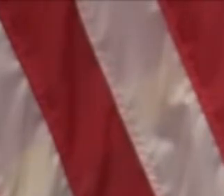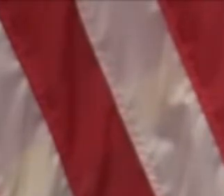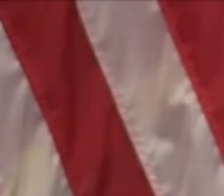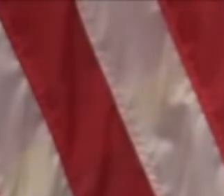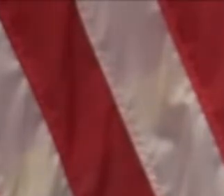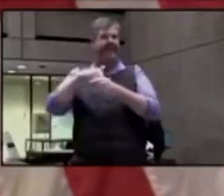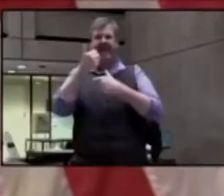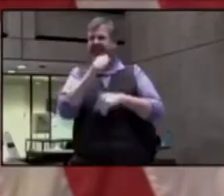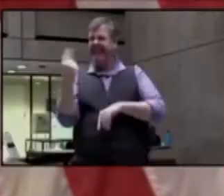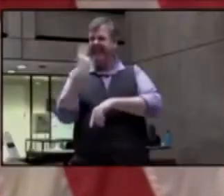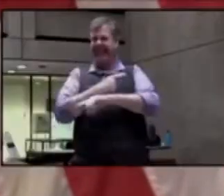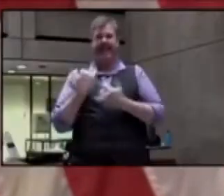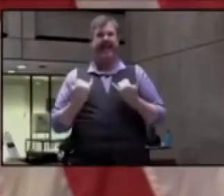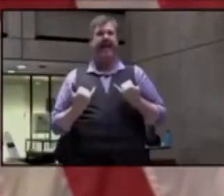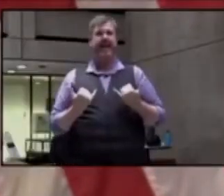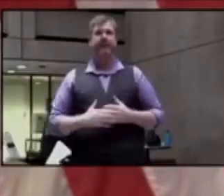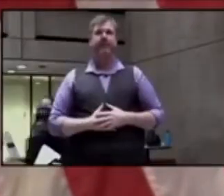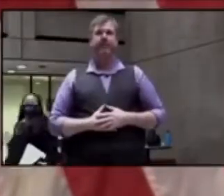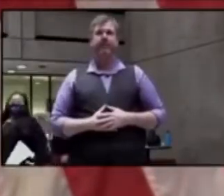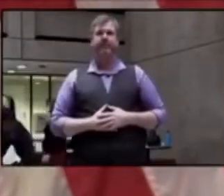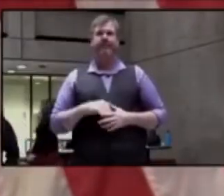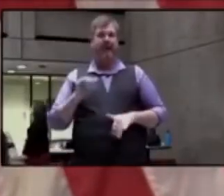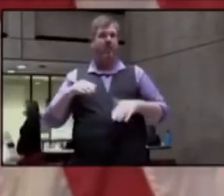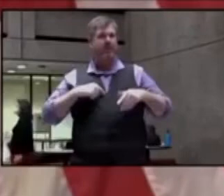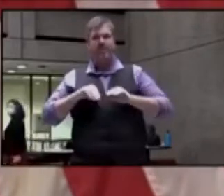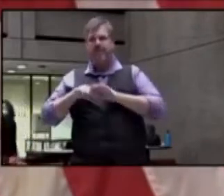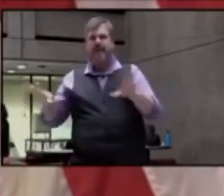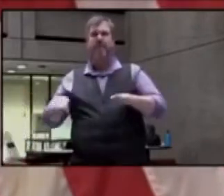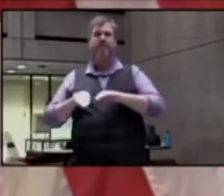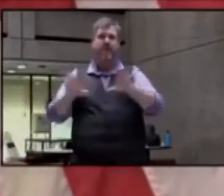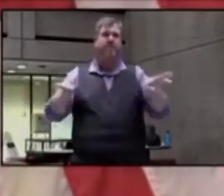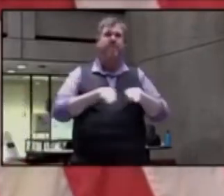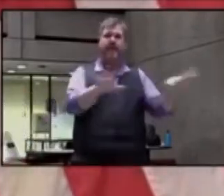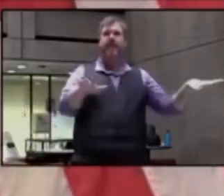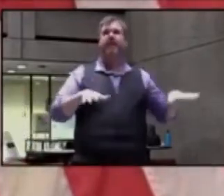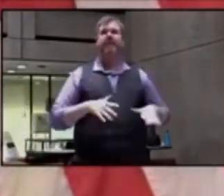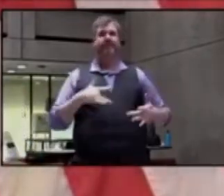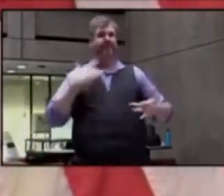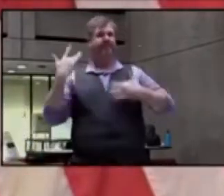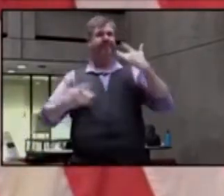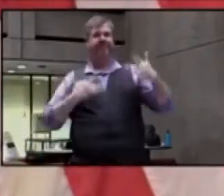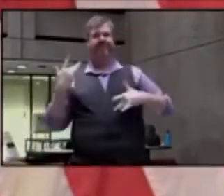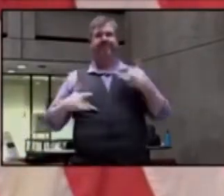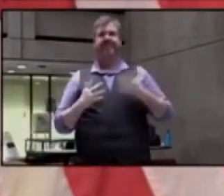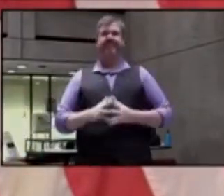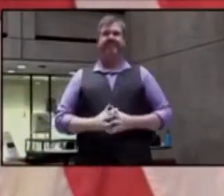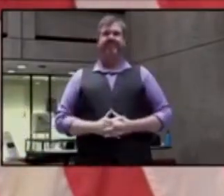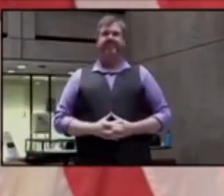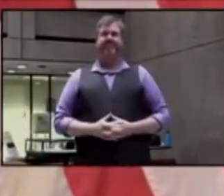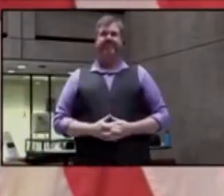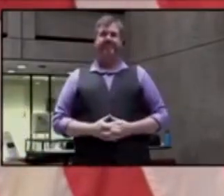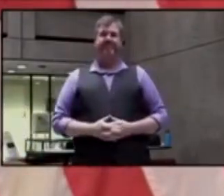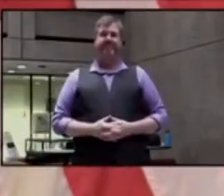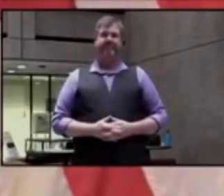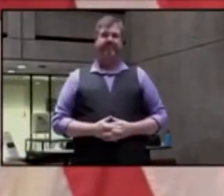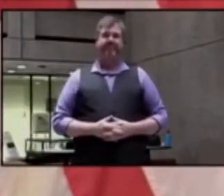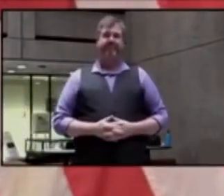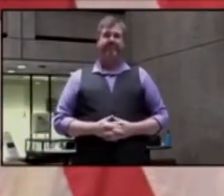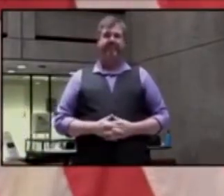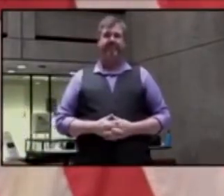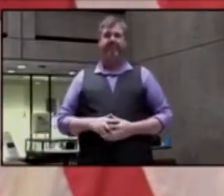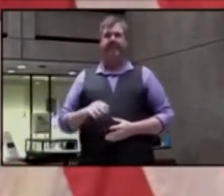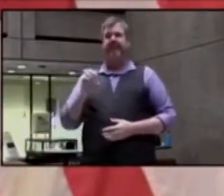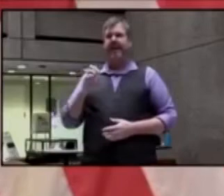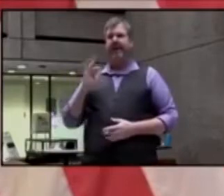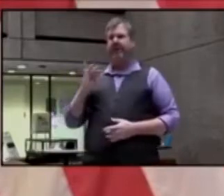and mailing all the ballots out, so we're really excited. Yeah, keep your eyes peeled for that thing. So Shannon, for people who have not yet voted